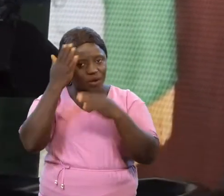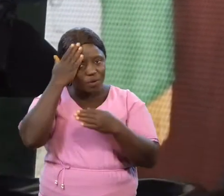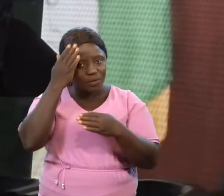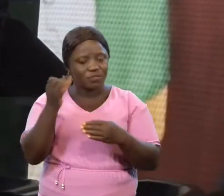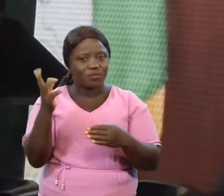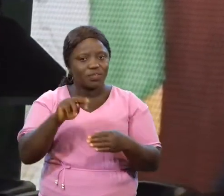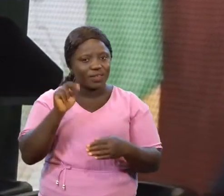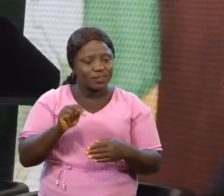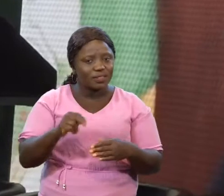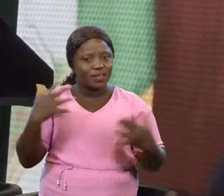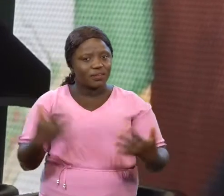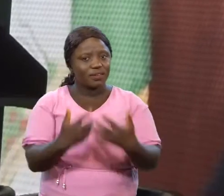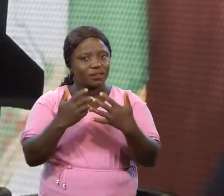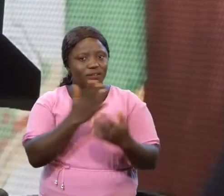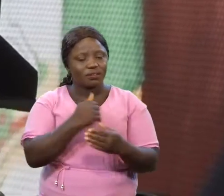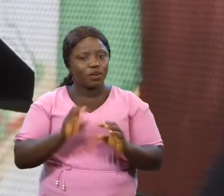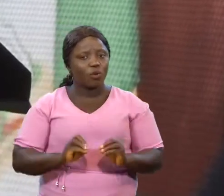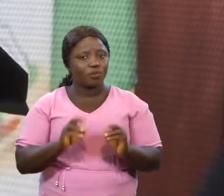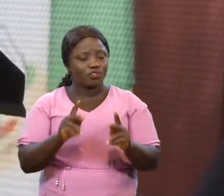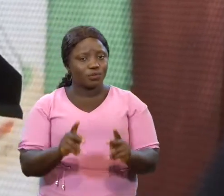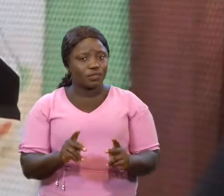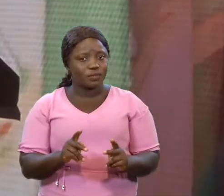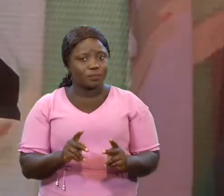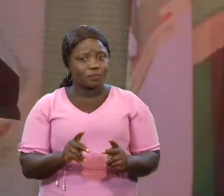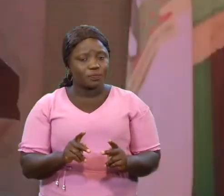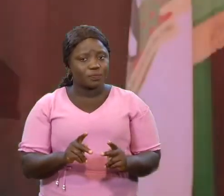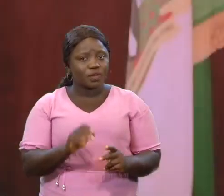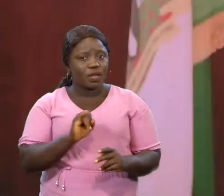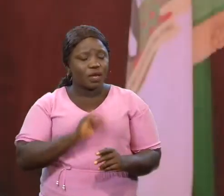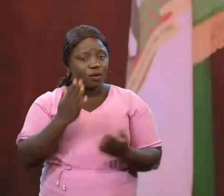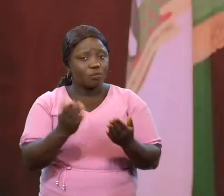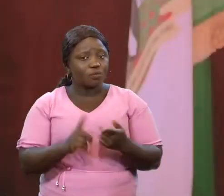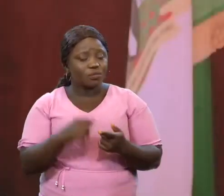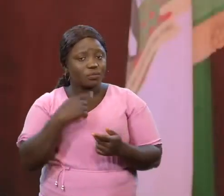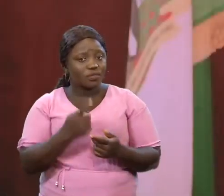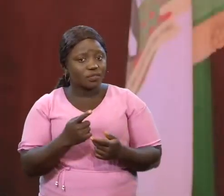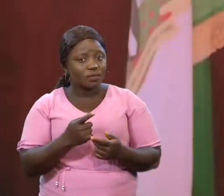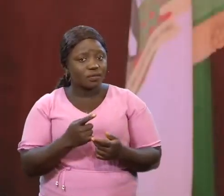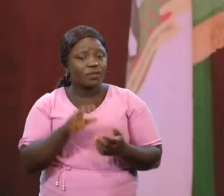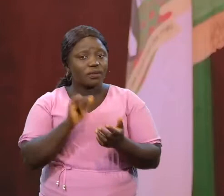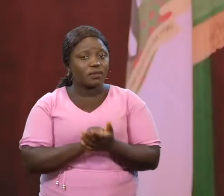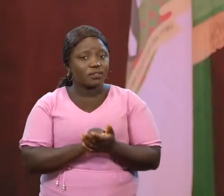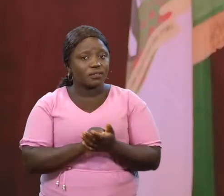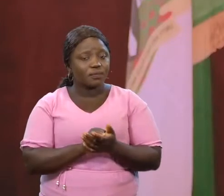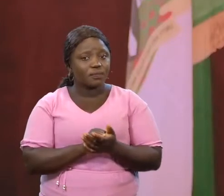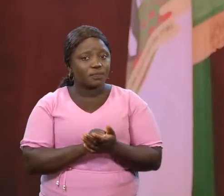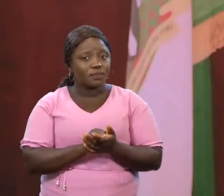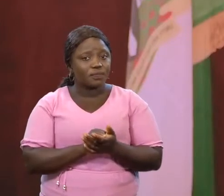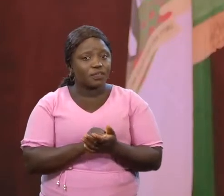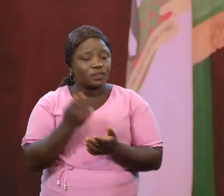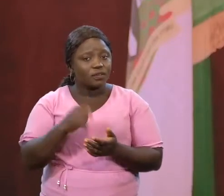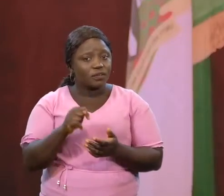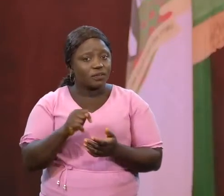their needs, challenges and opportunities." Lying within the universal teaching of action,